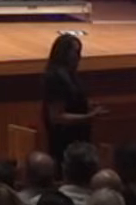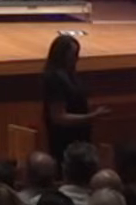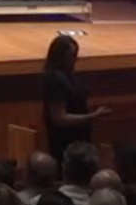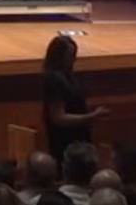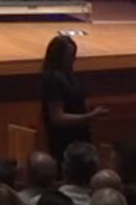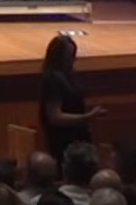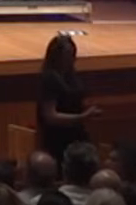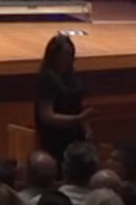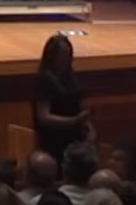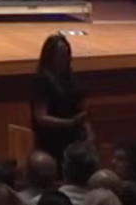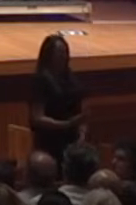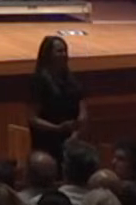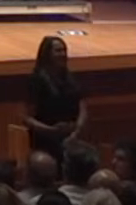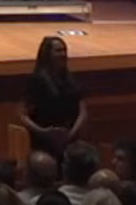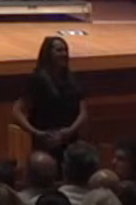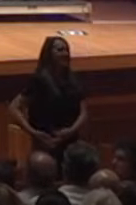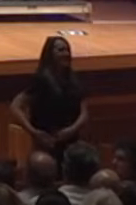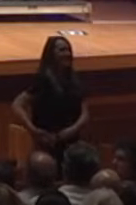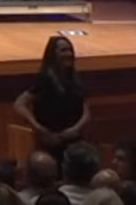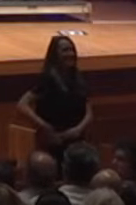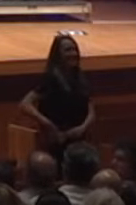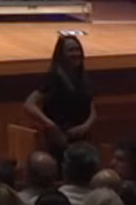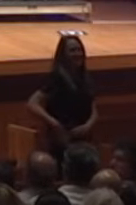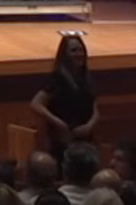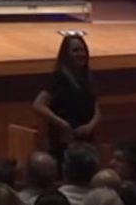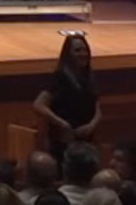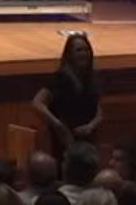2. Oh, so we're good, right?